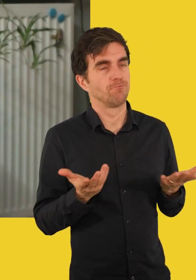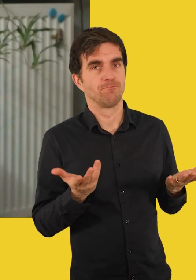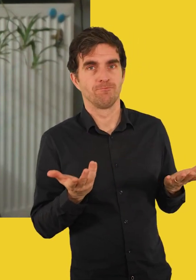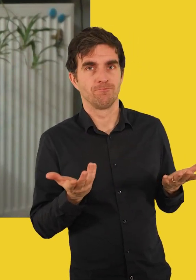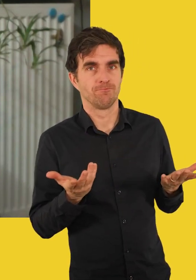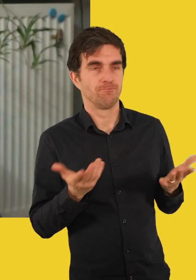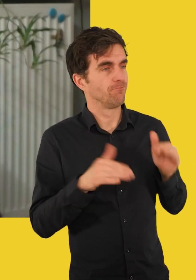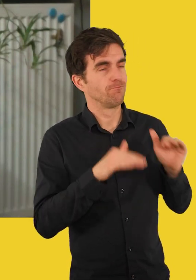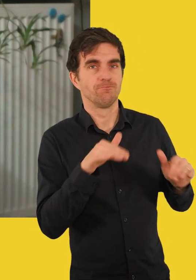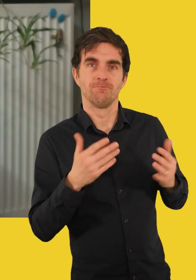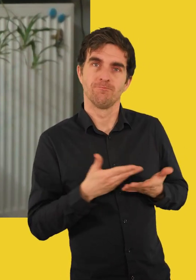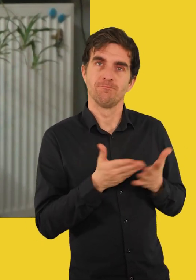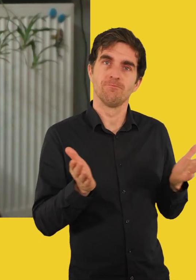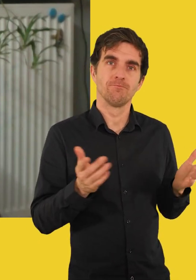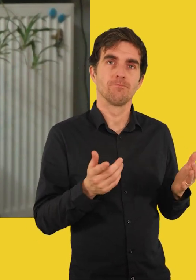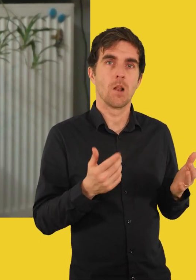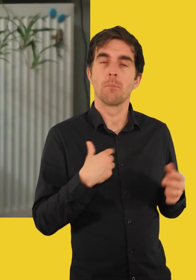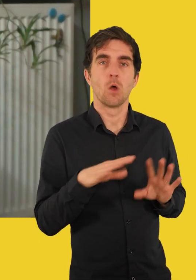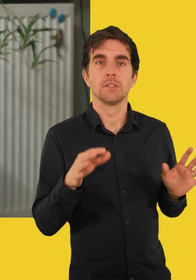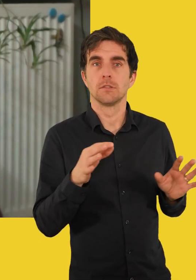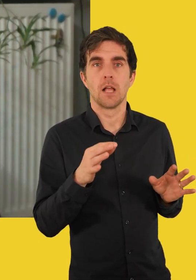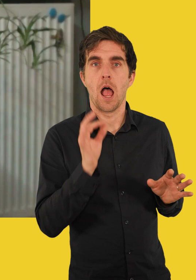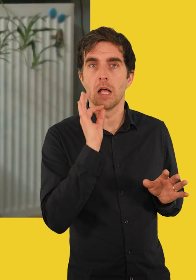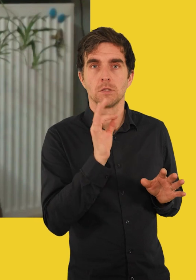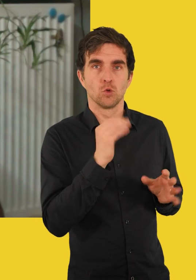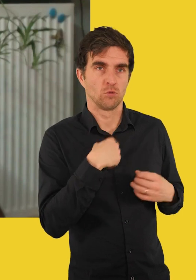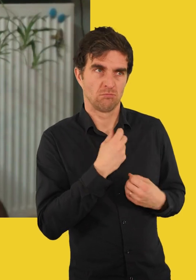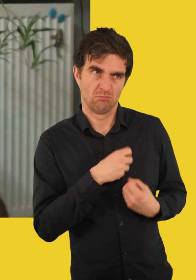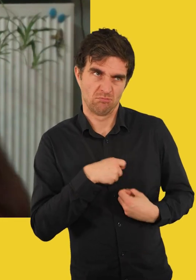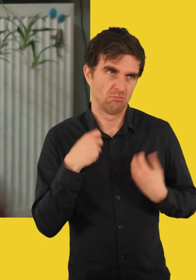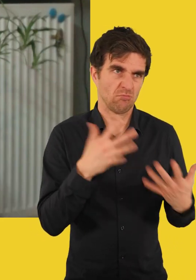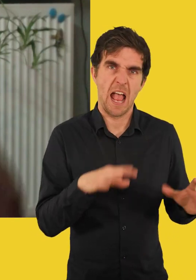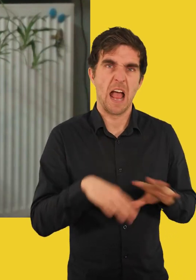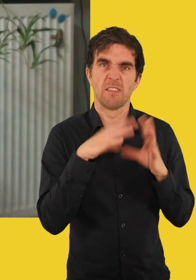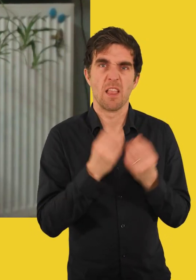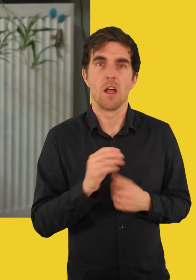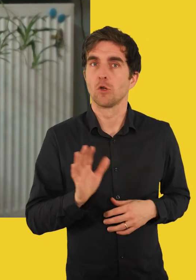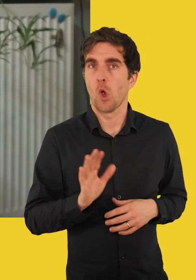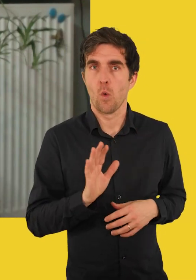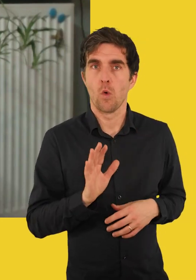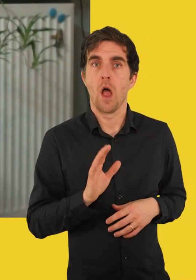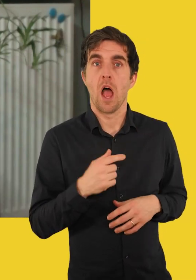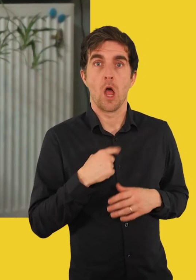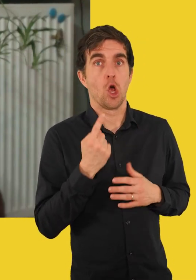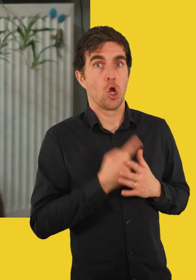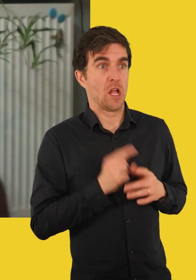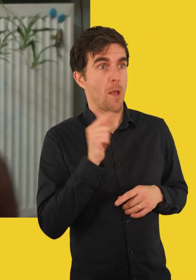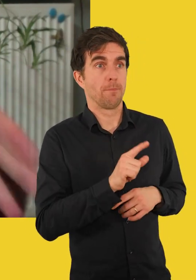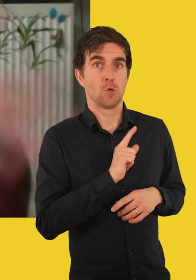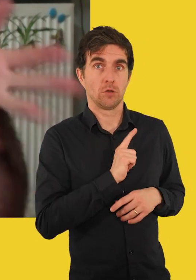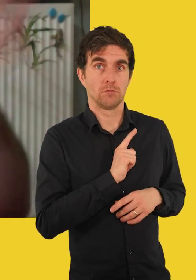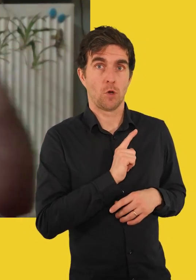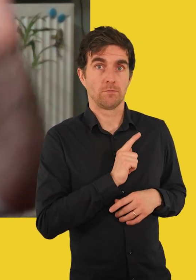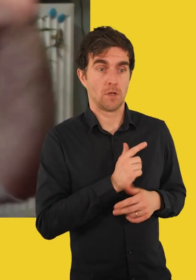allows me to be there with a bit more. I'm not asking it to give me everything. I'm